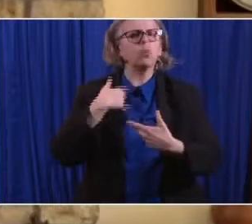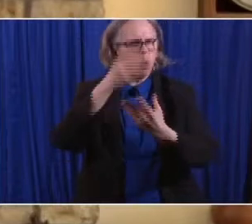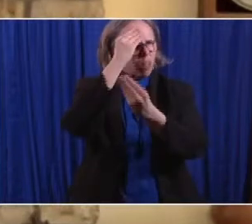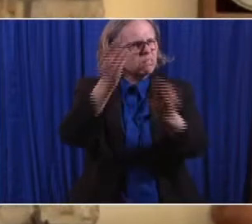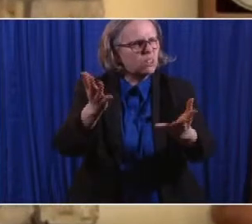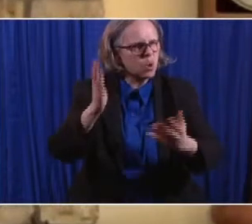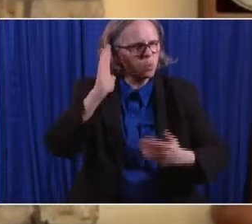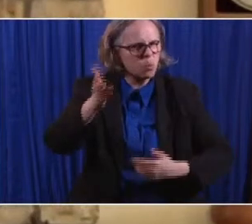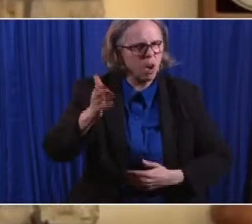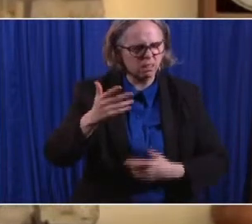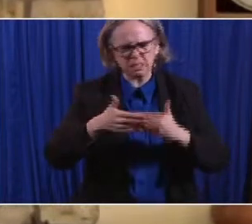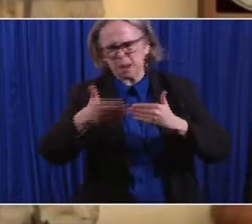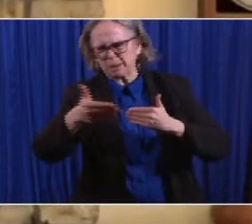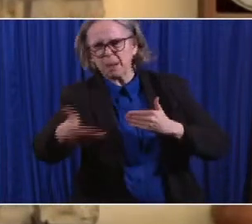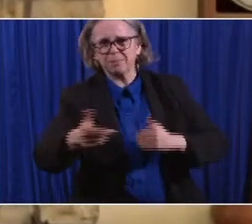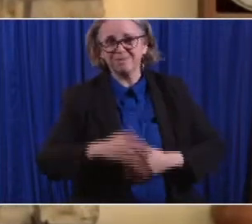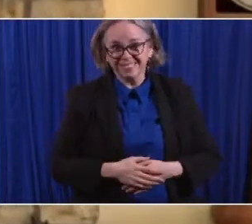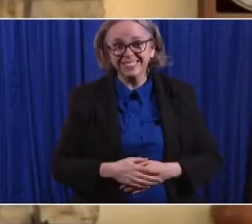the days ahead.